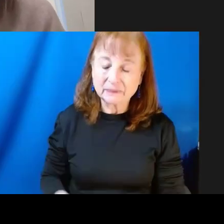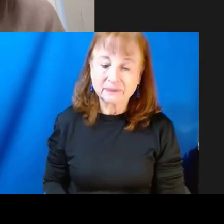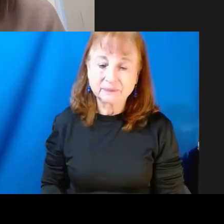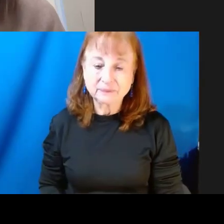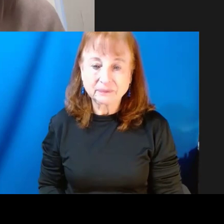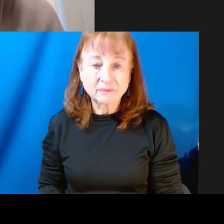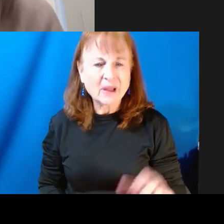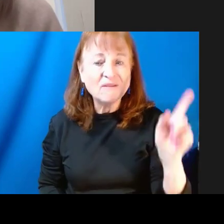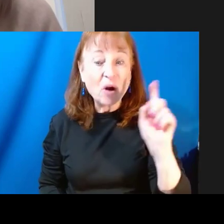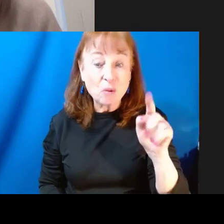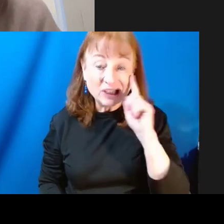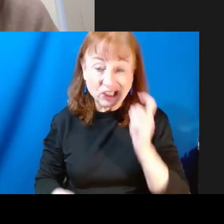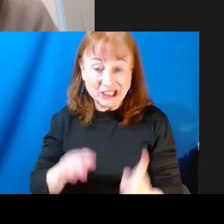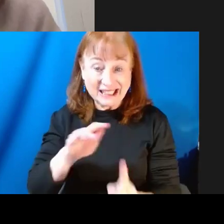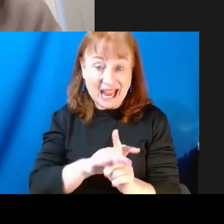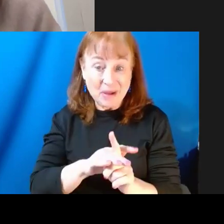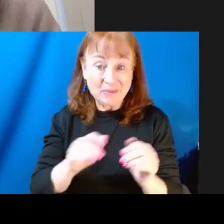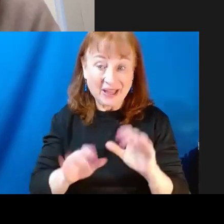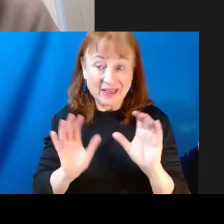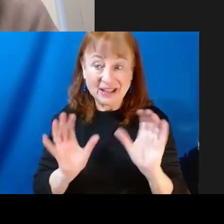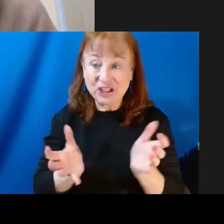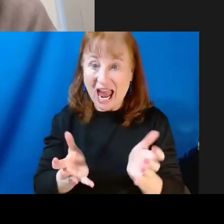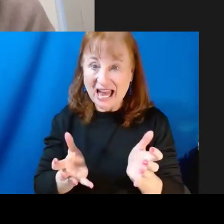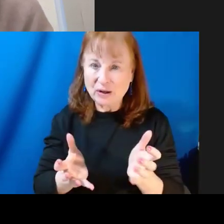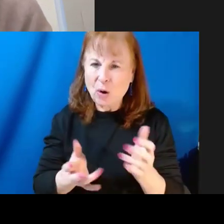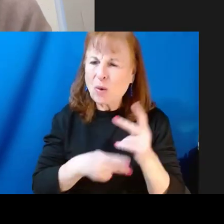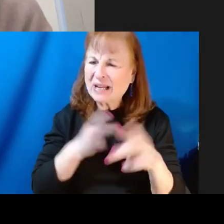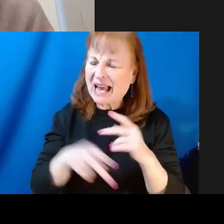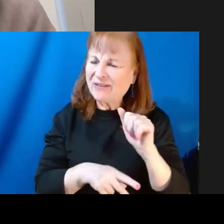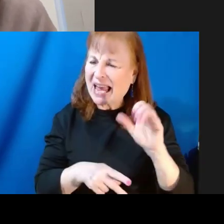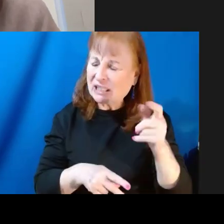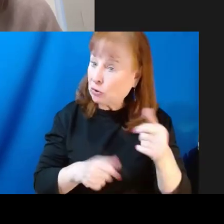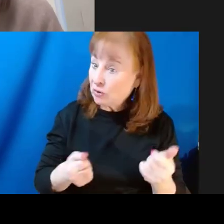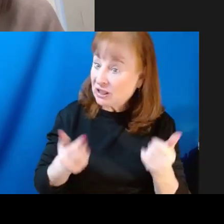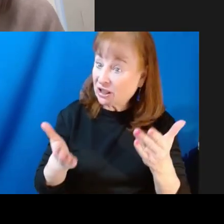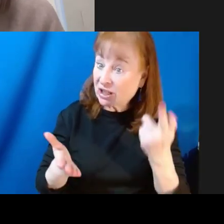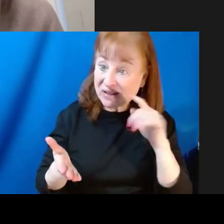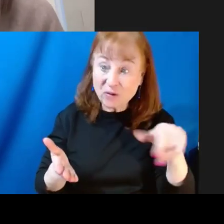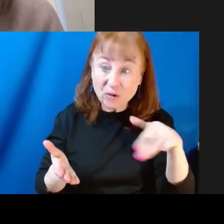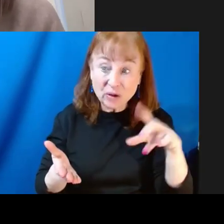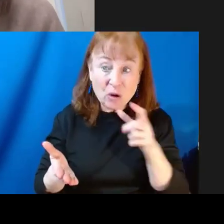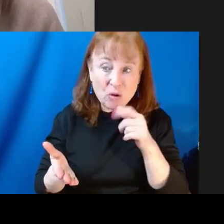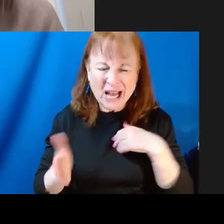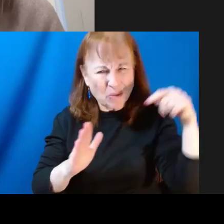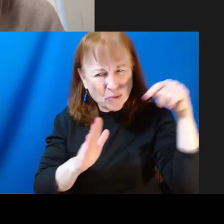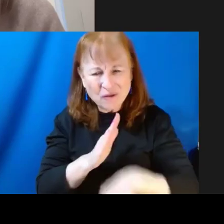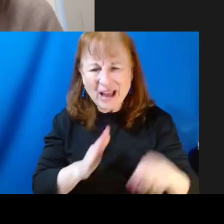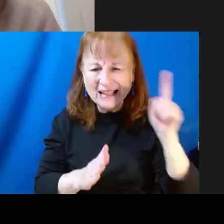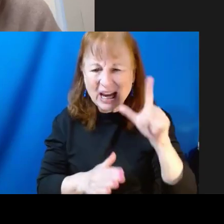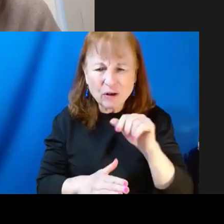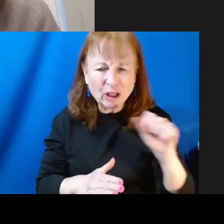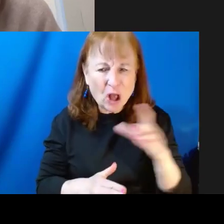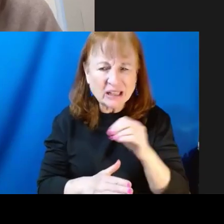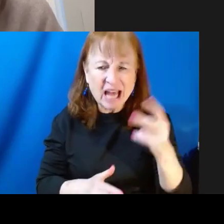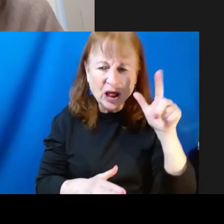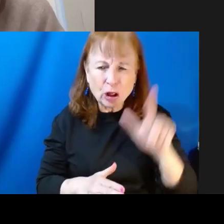There's a question that just came into the chat. Which form of AAC would you suggest for a child who has profound hearing loss and low